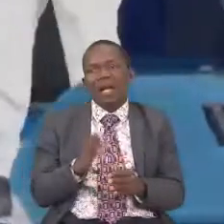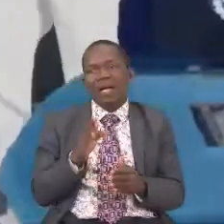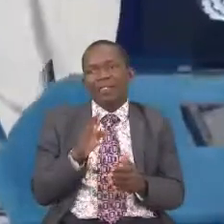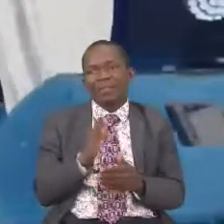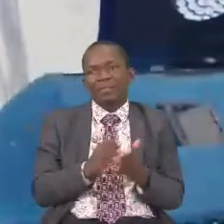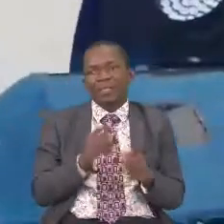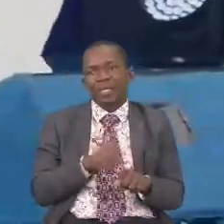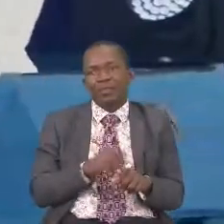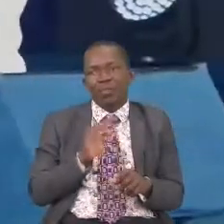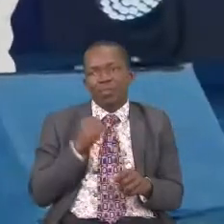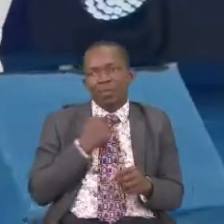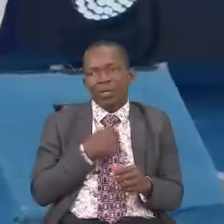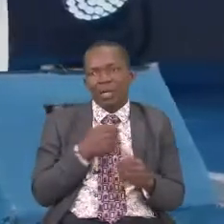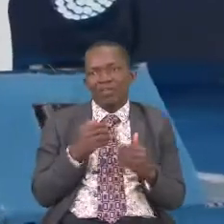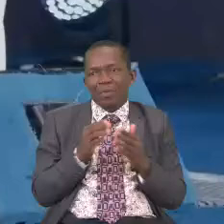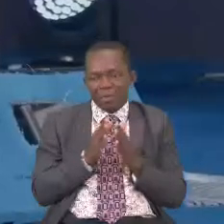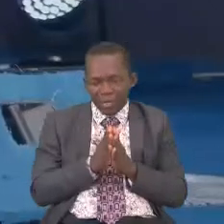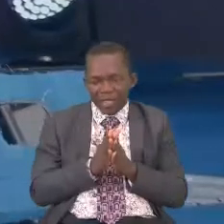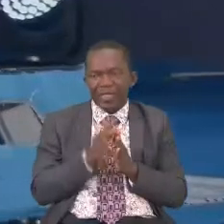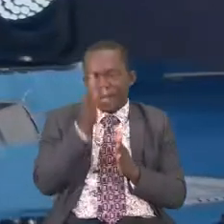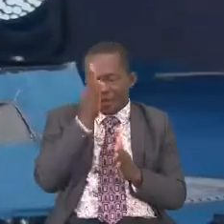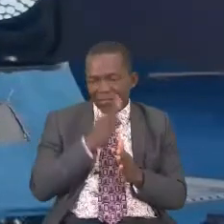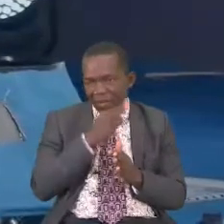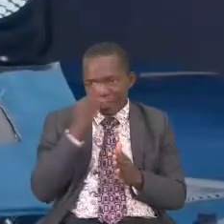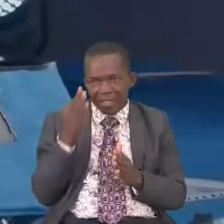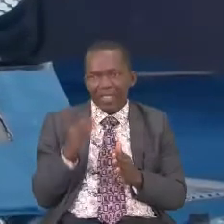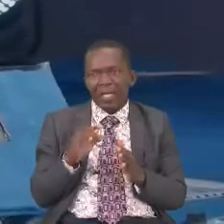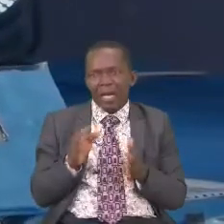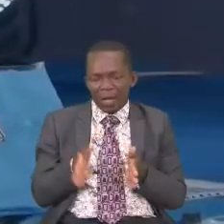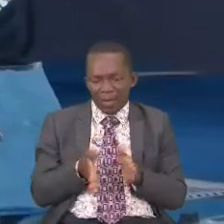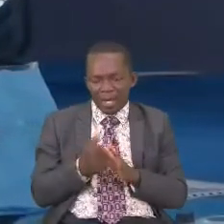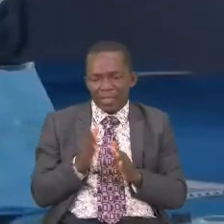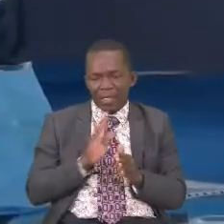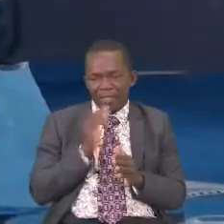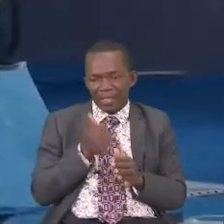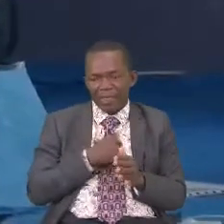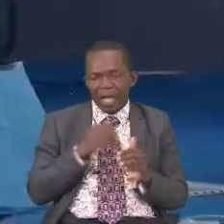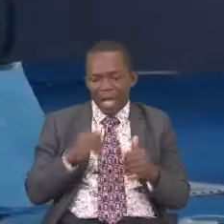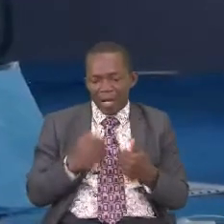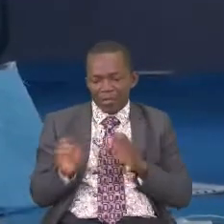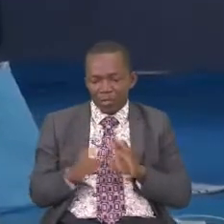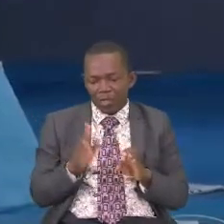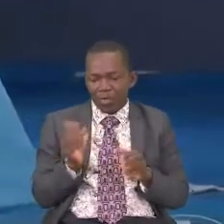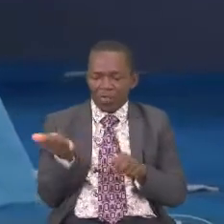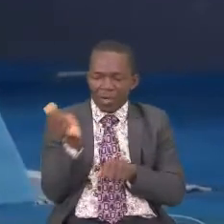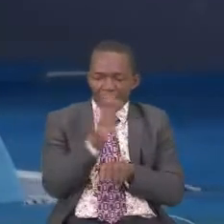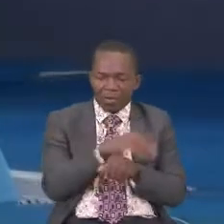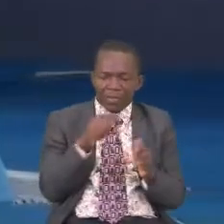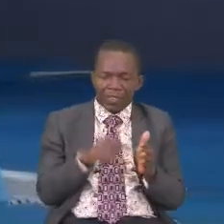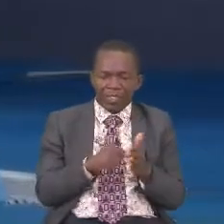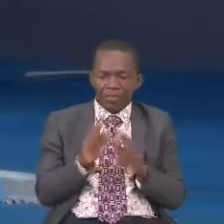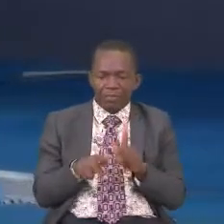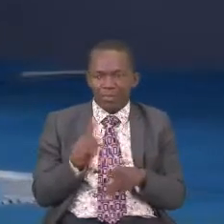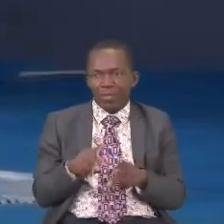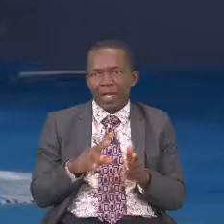prayed unto the Lord, "How shall we do, because we don't have any strength to overcome these people?" And yet, now